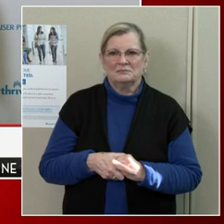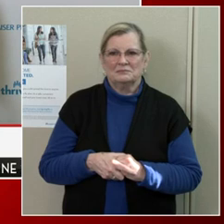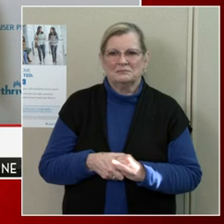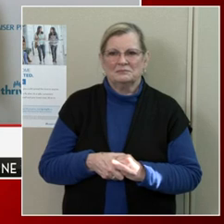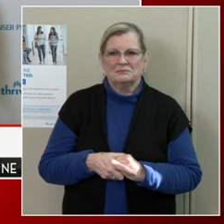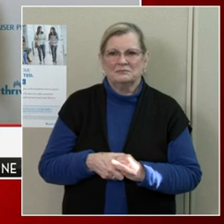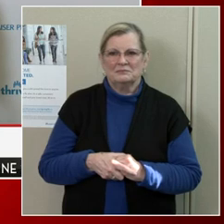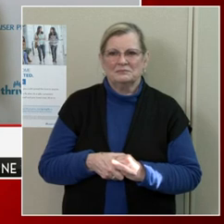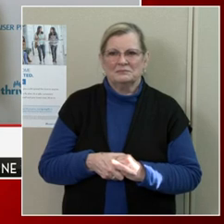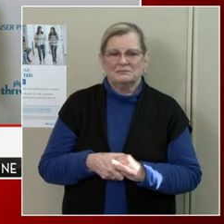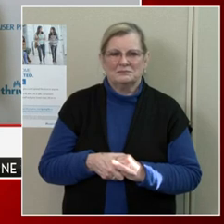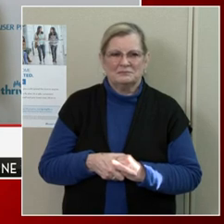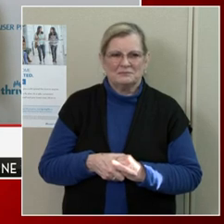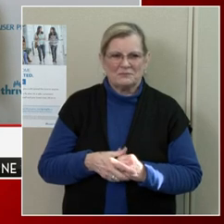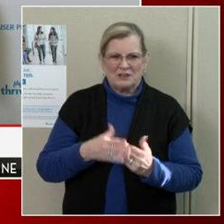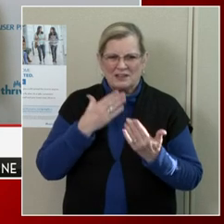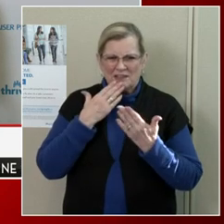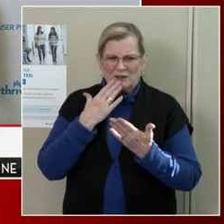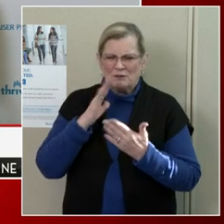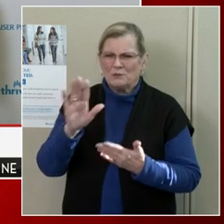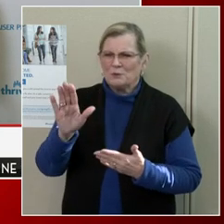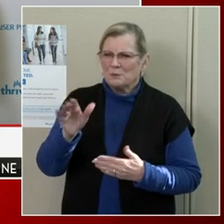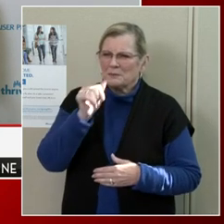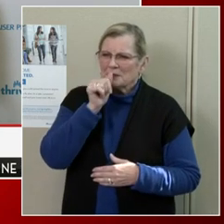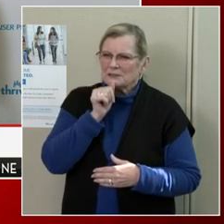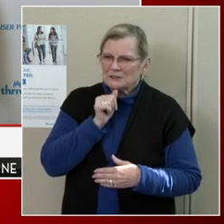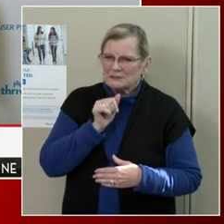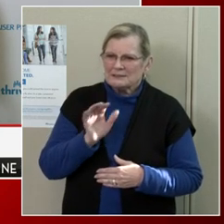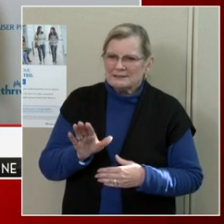Thank you for your patience. Oh, no problem at all.